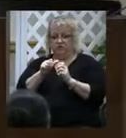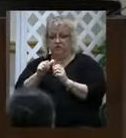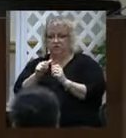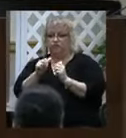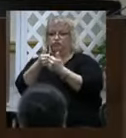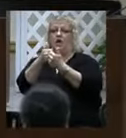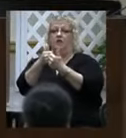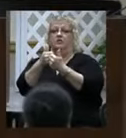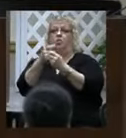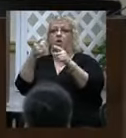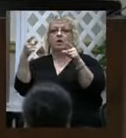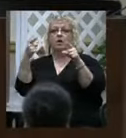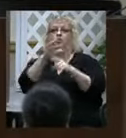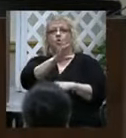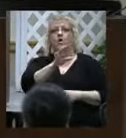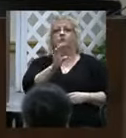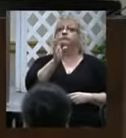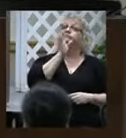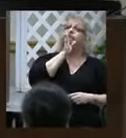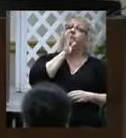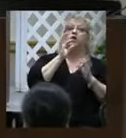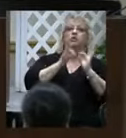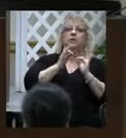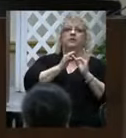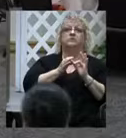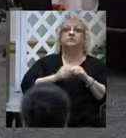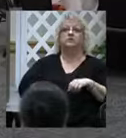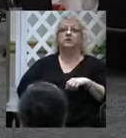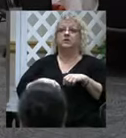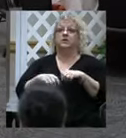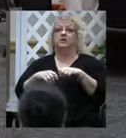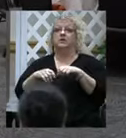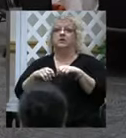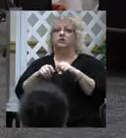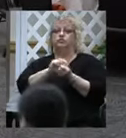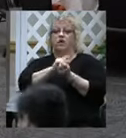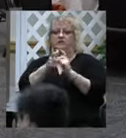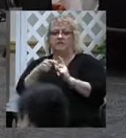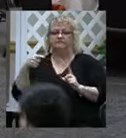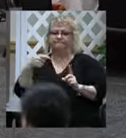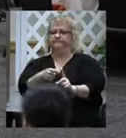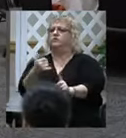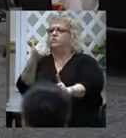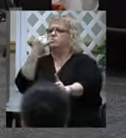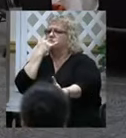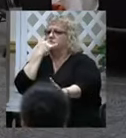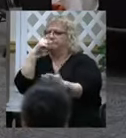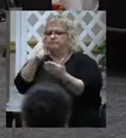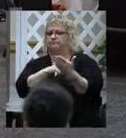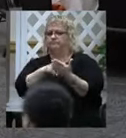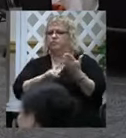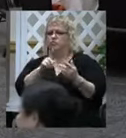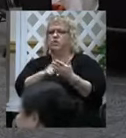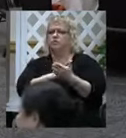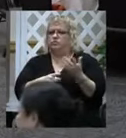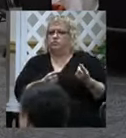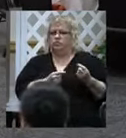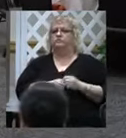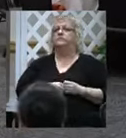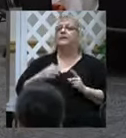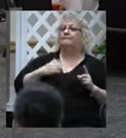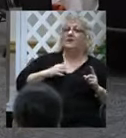or contradicted? Wow. Yeah. Ooh. Just a general. So, my